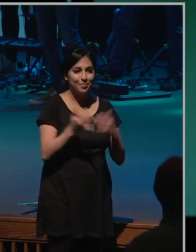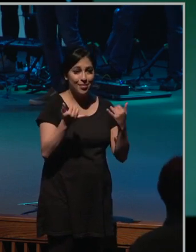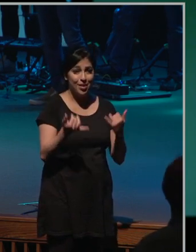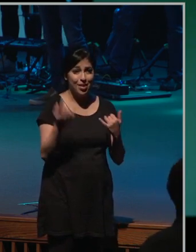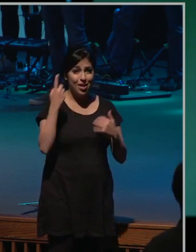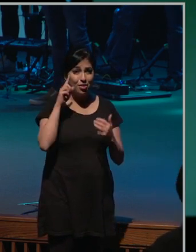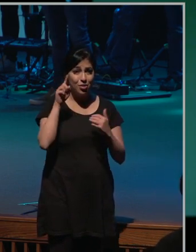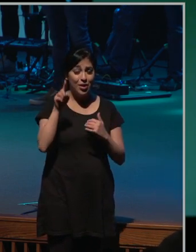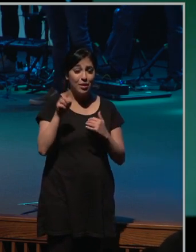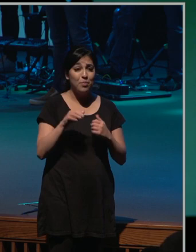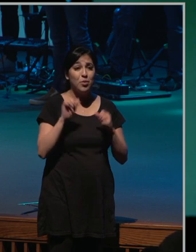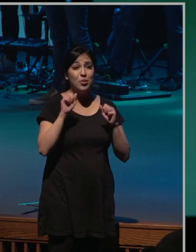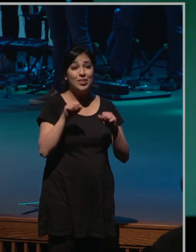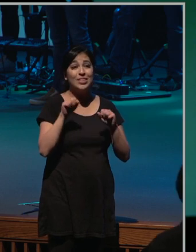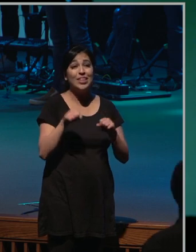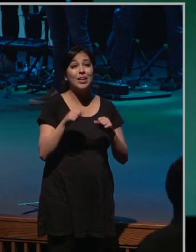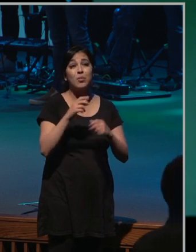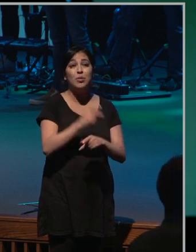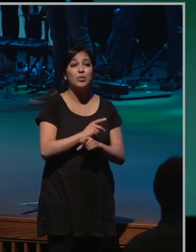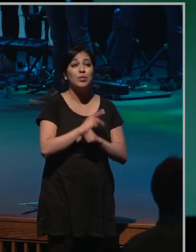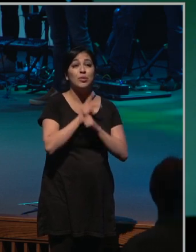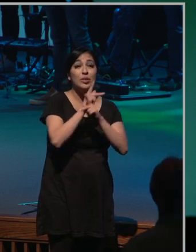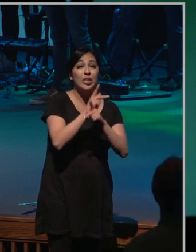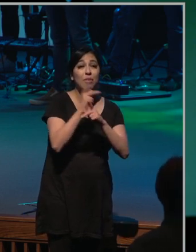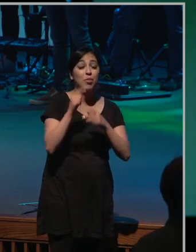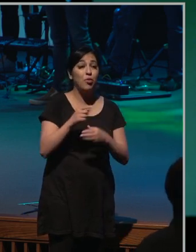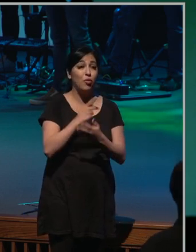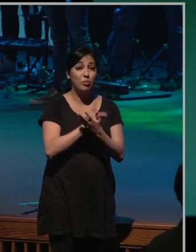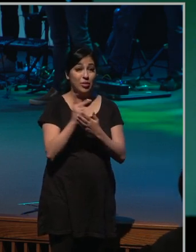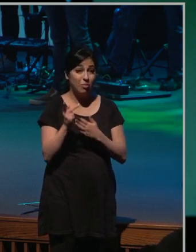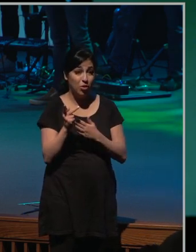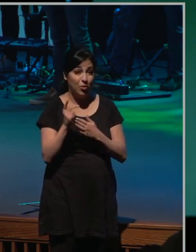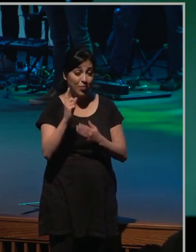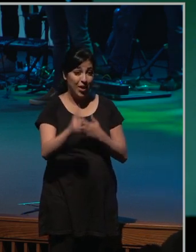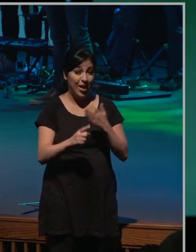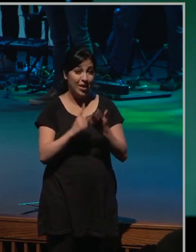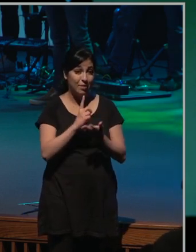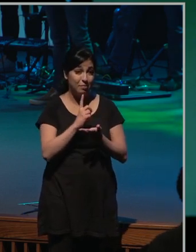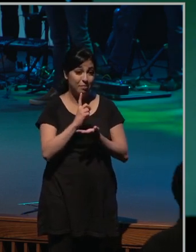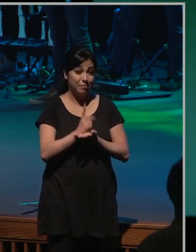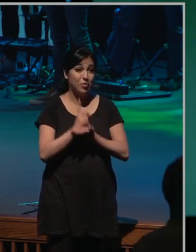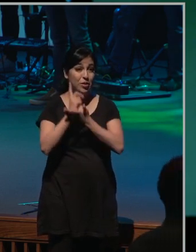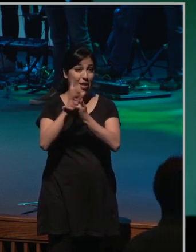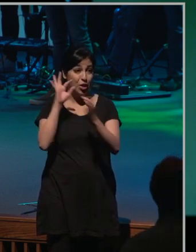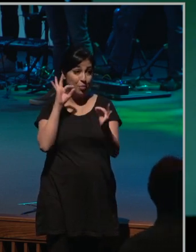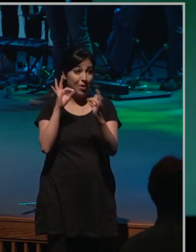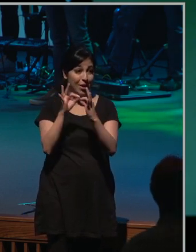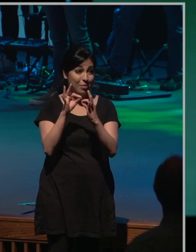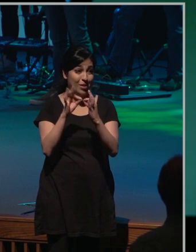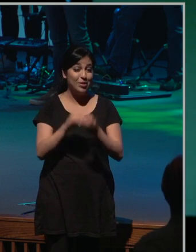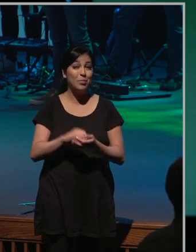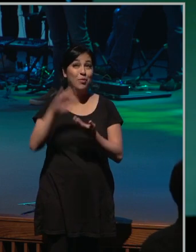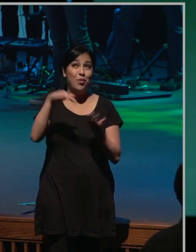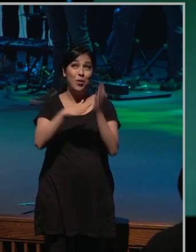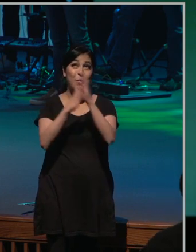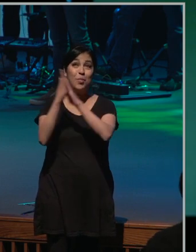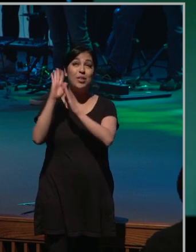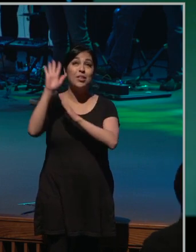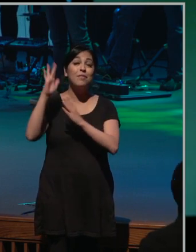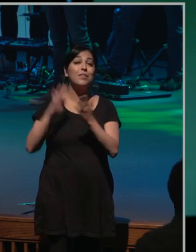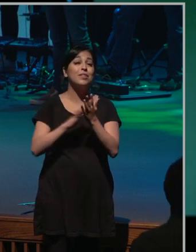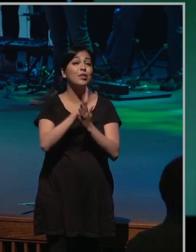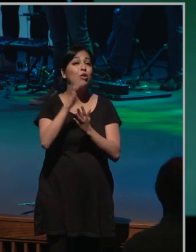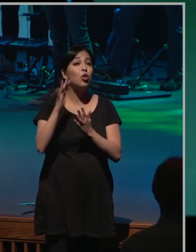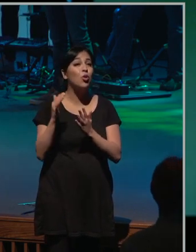Him who is able to keep you from stumbling and to present you blameless before the presence of His glory with great